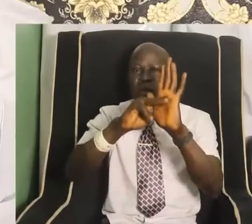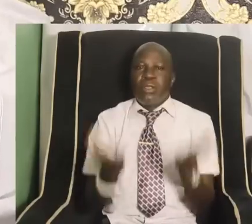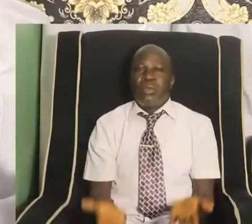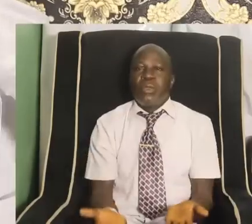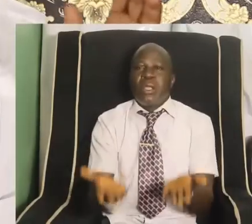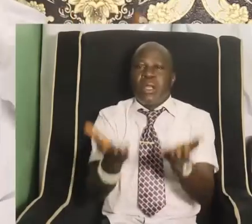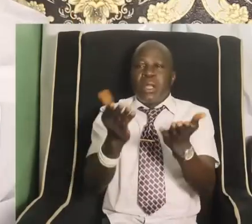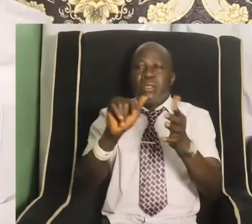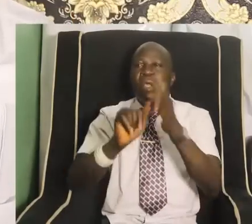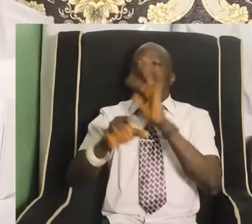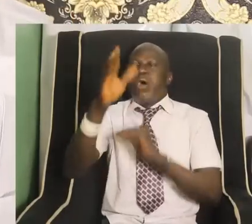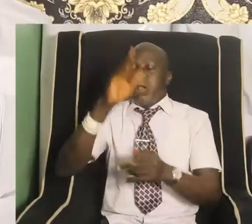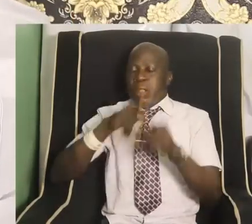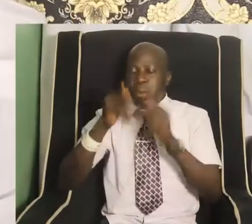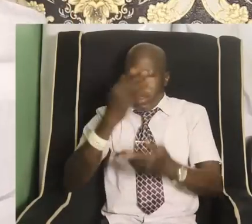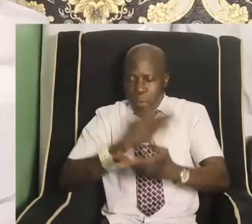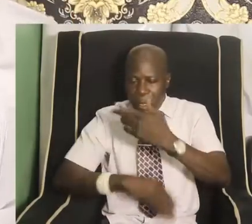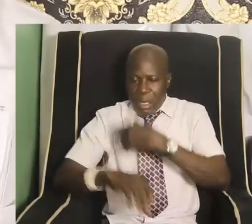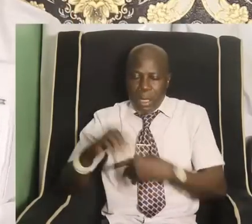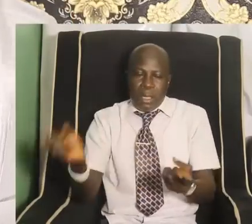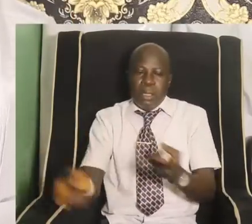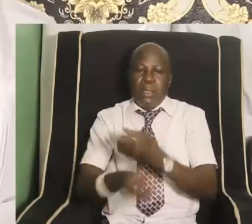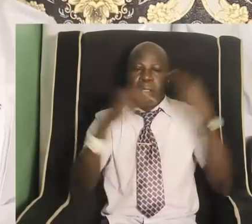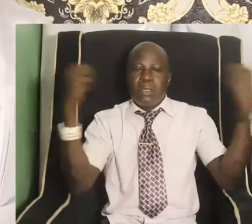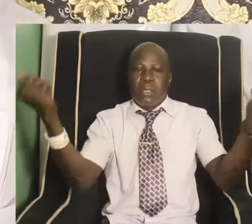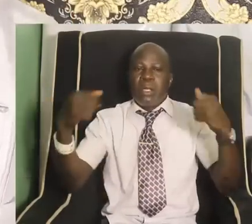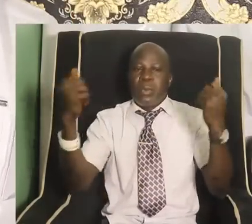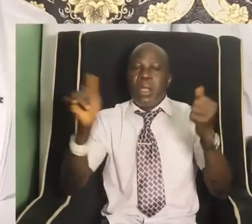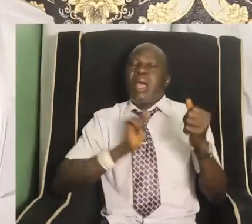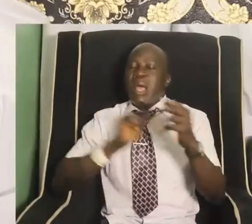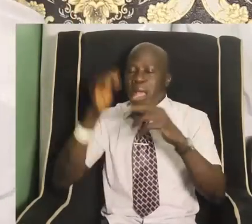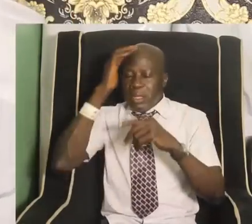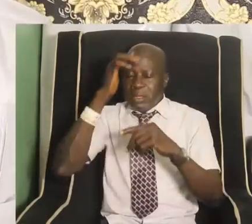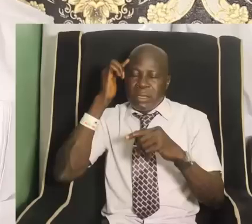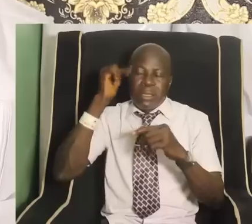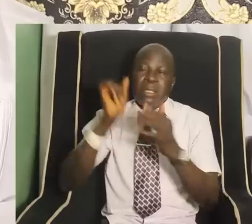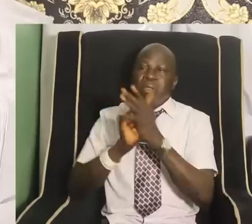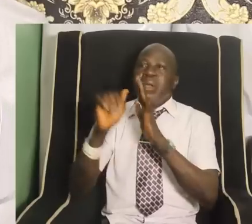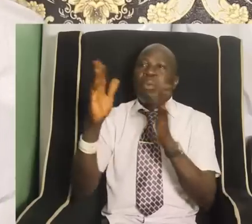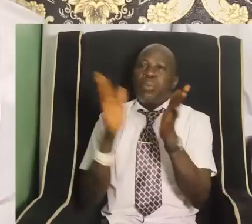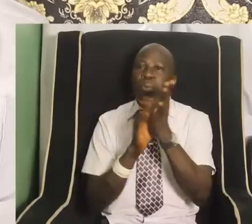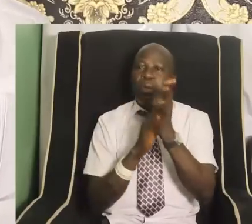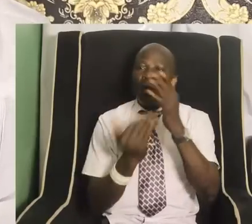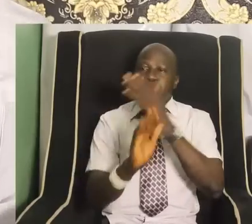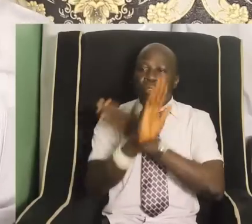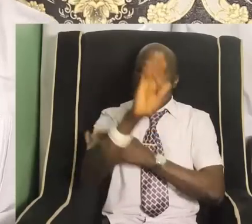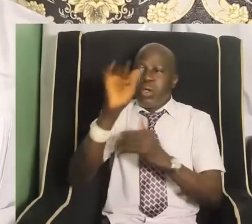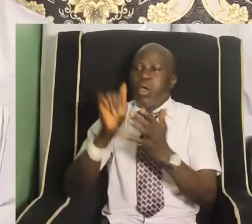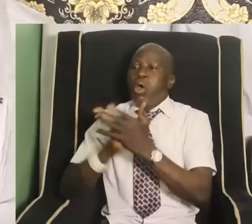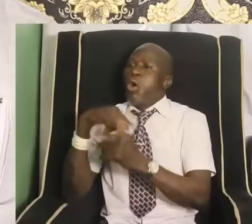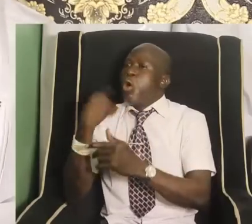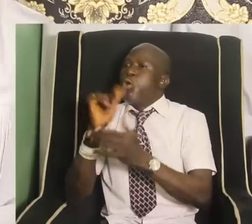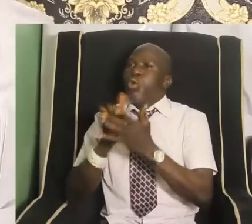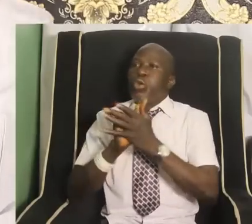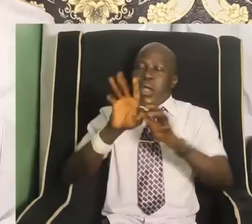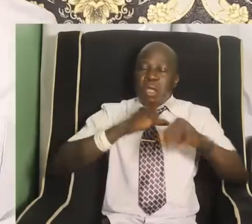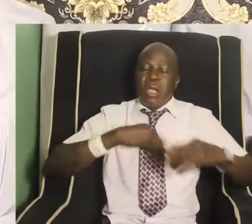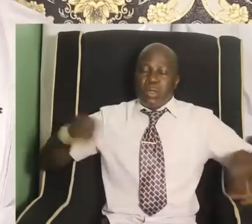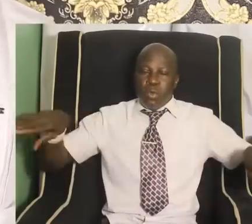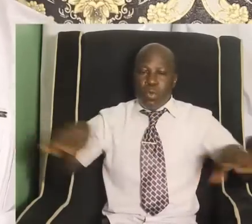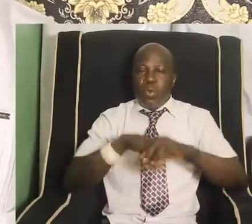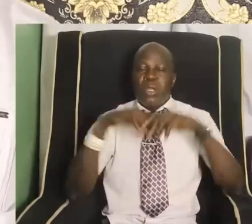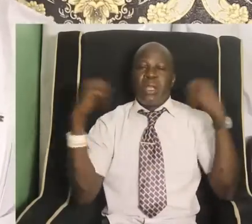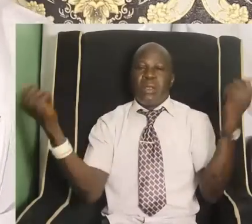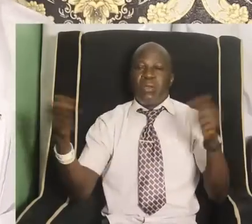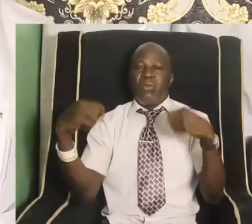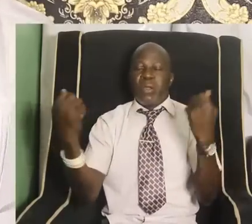rise. All the better celebrate. But let up what you feel. I think you have praised God. But boy, he tells the wedding and the fast. Of you